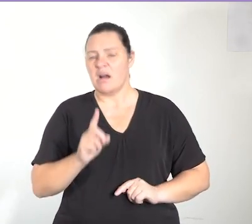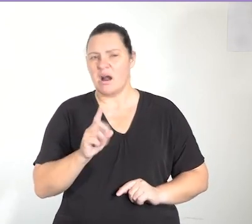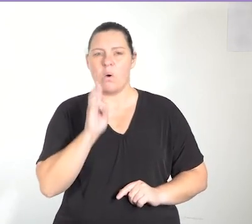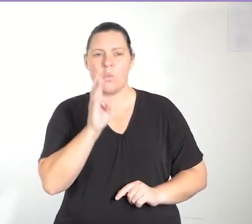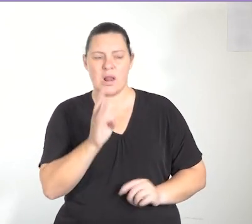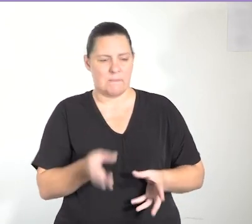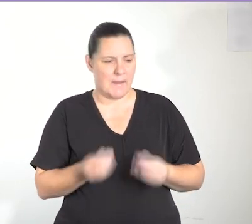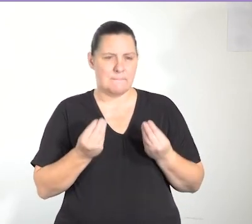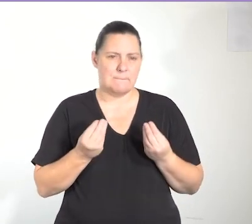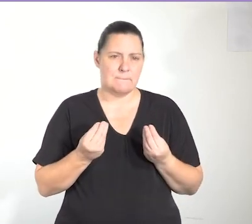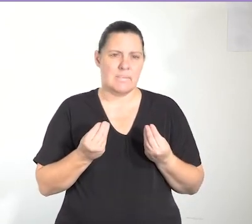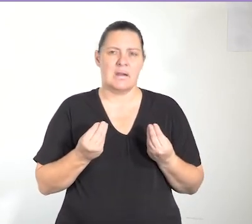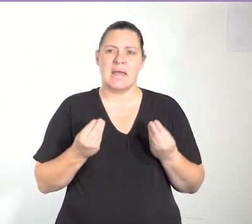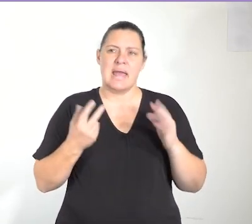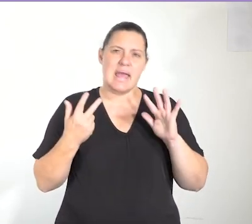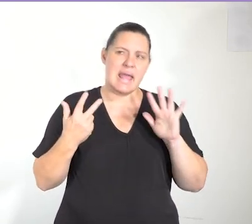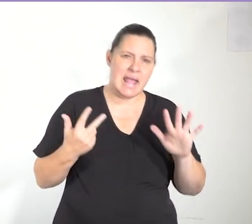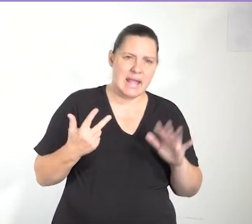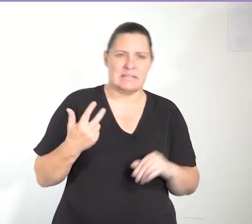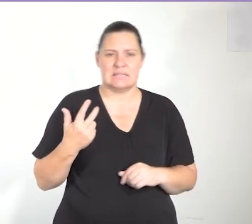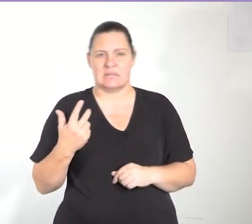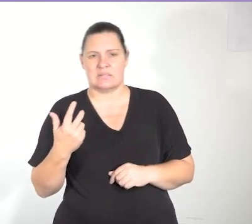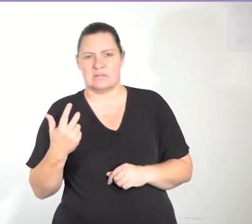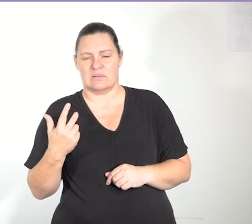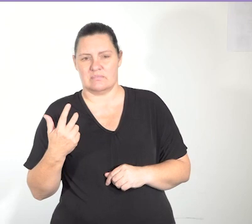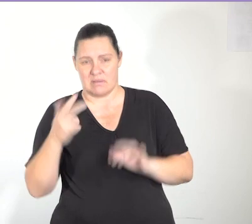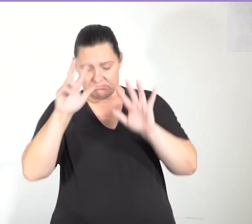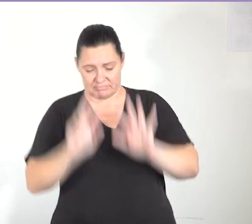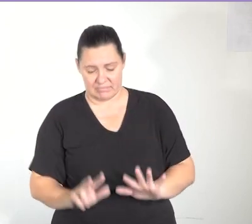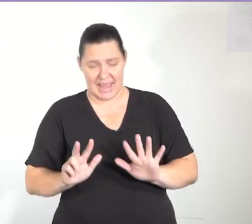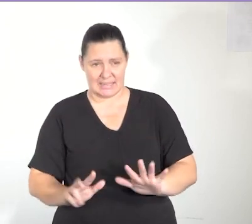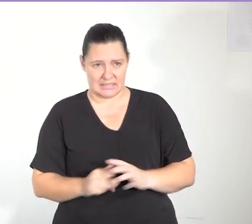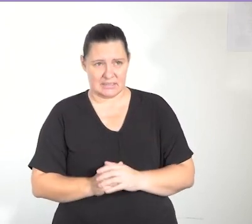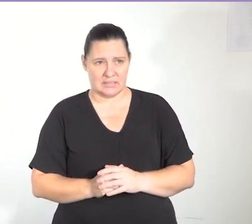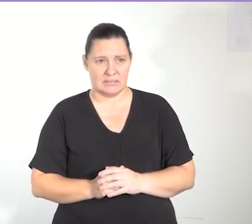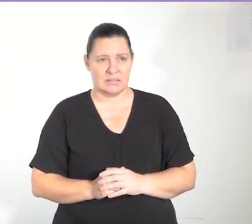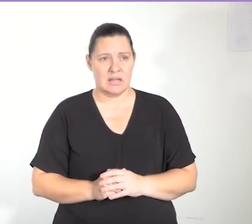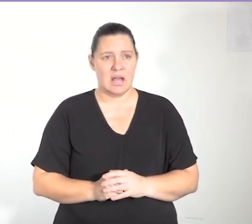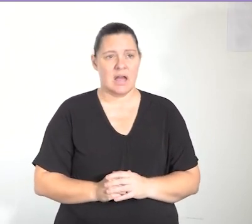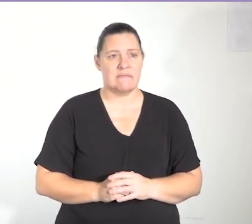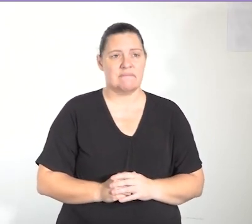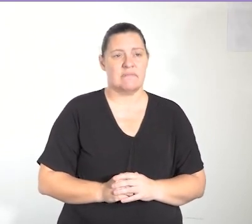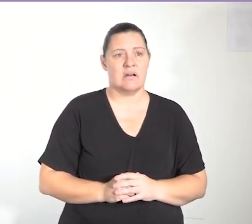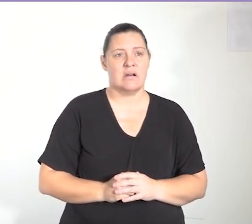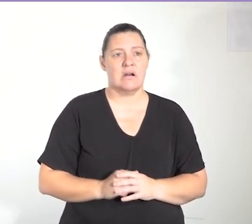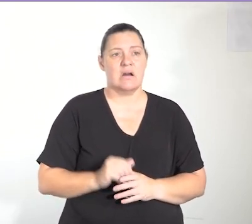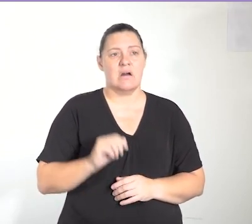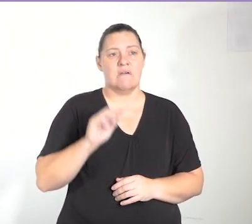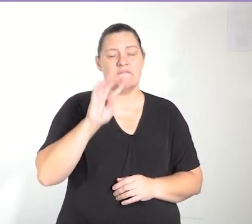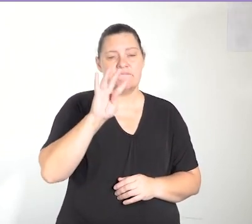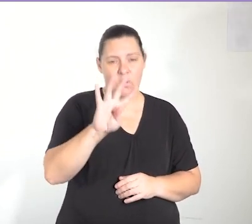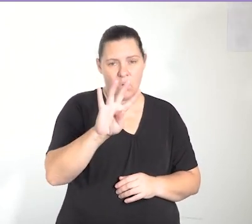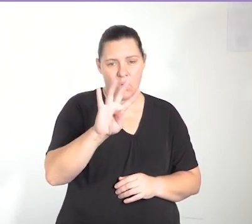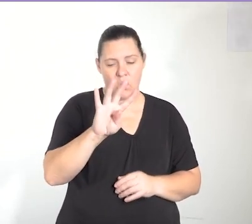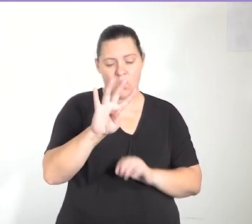that is going to give us 8 ones. Then we have 4 tens with 5